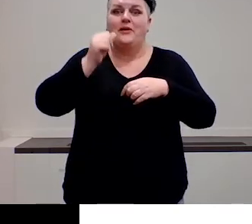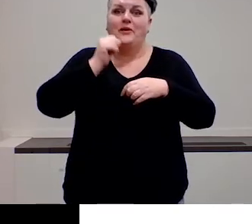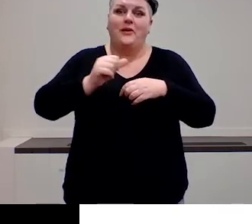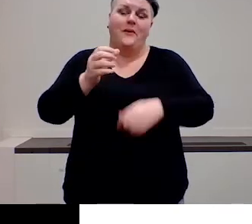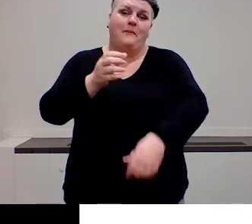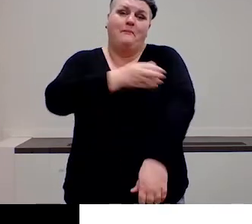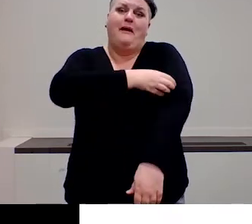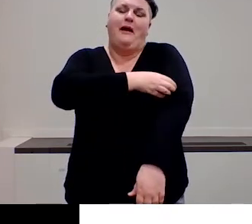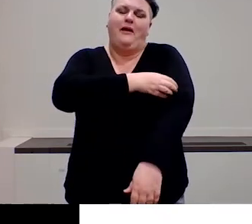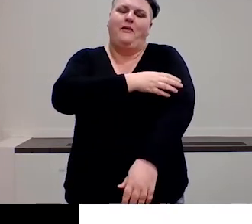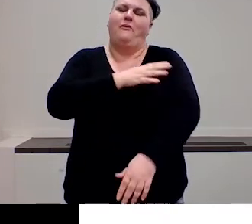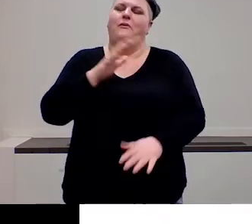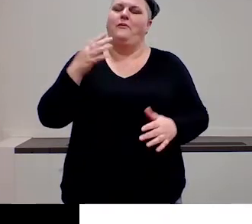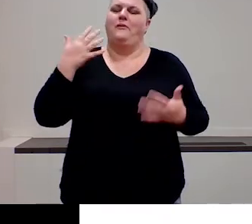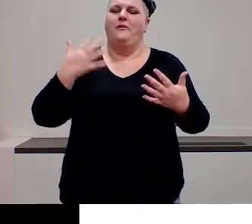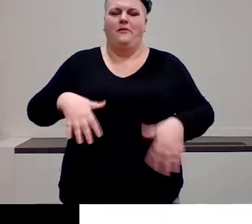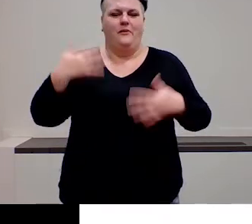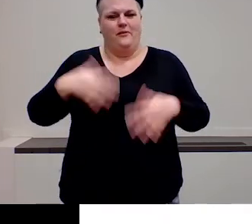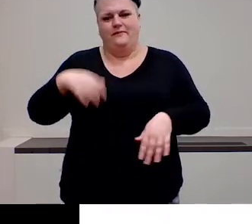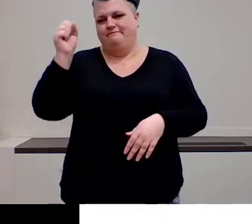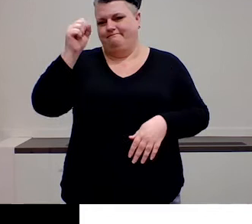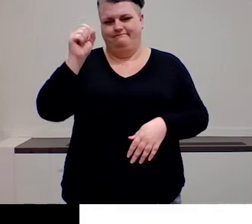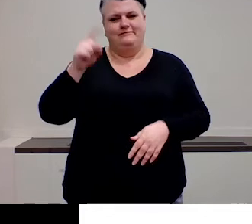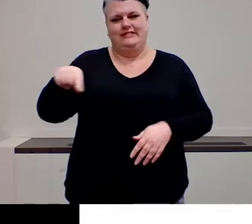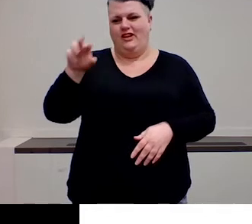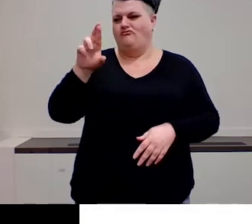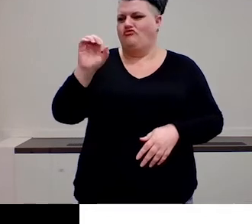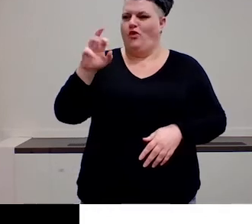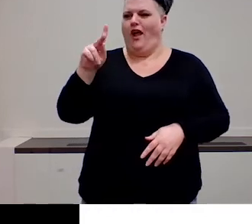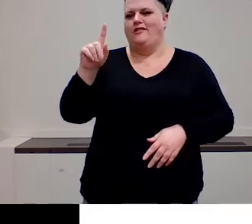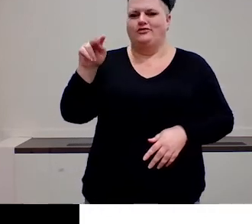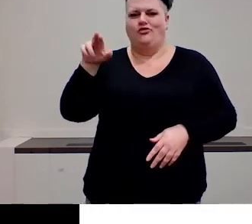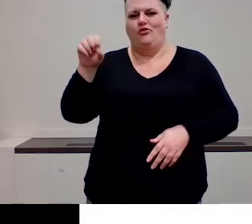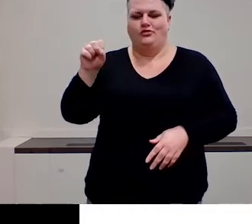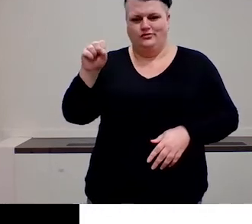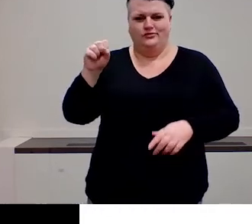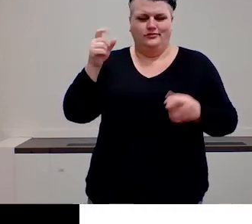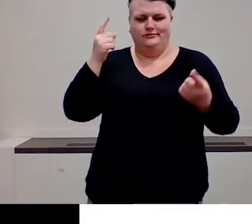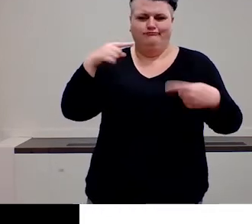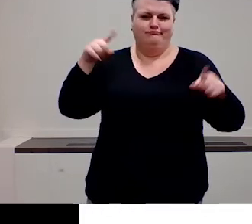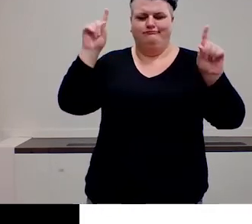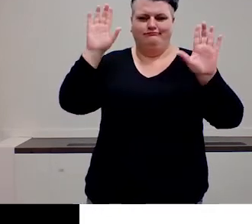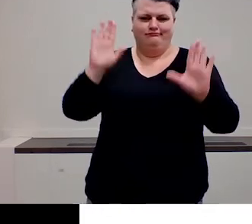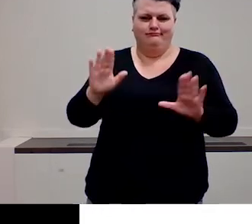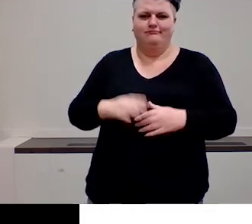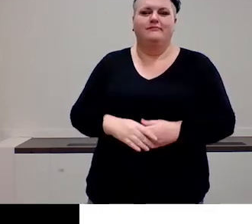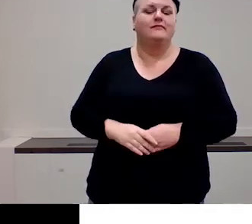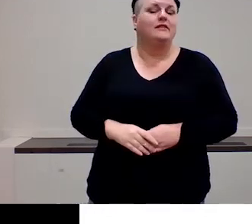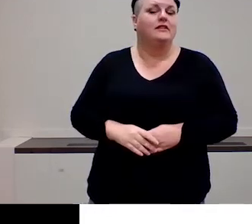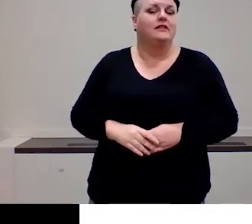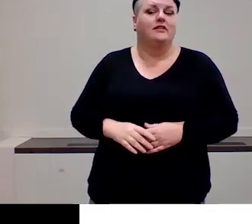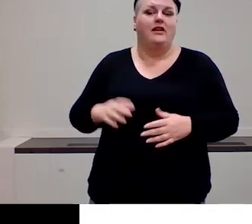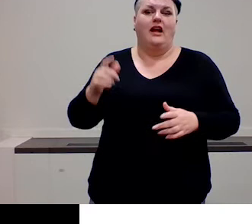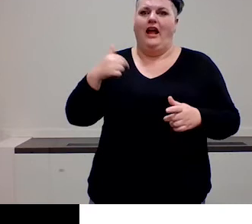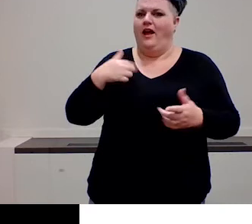I am all about. They are rock stars, and I love it. So when we are able to connect with them,